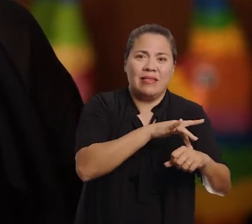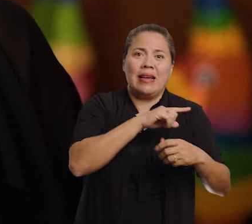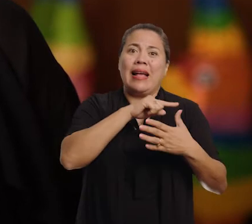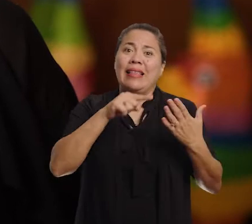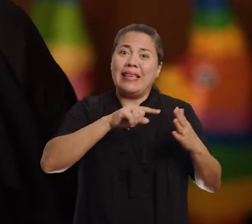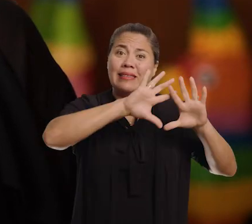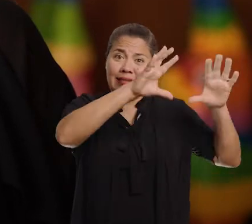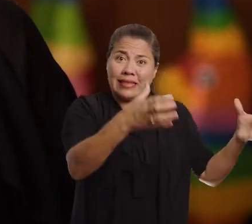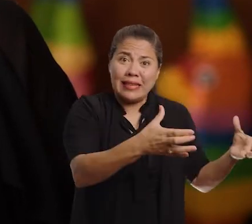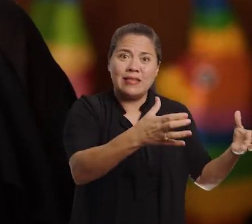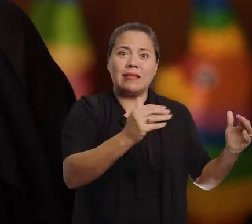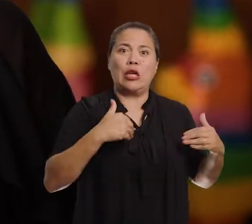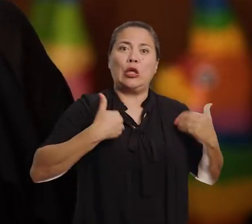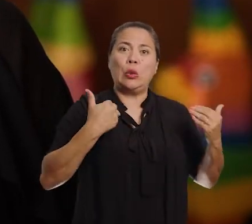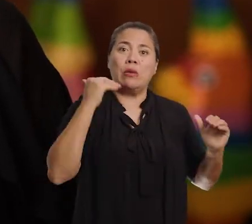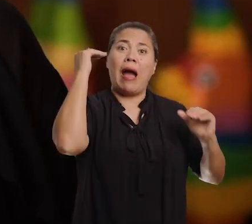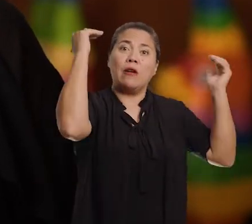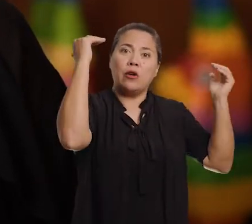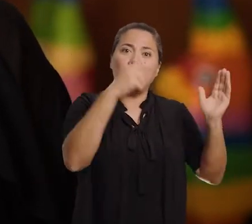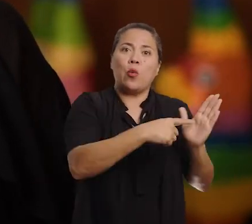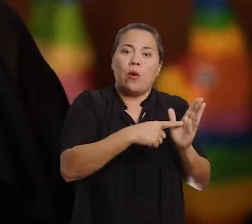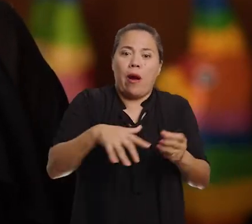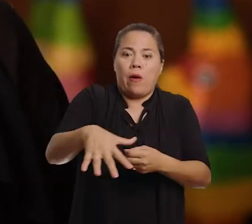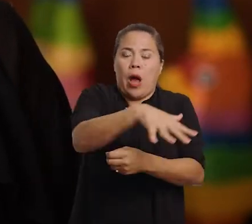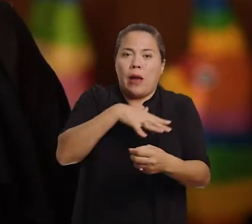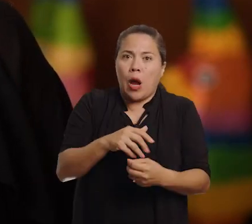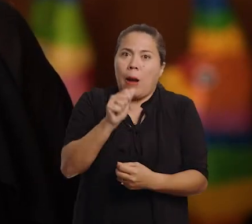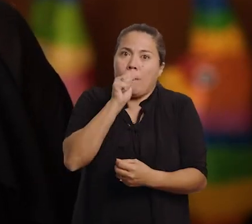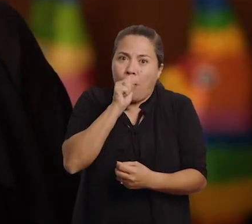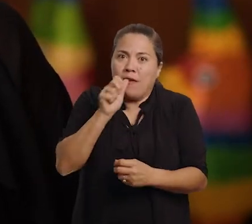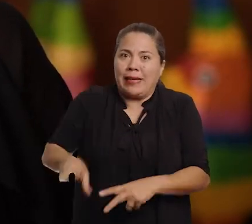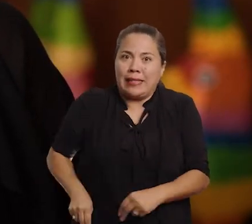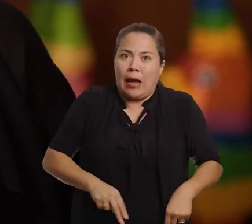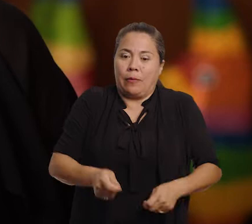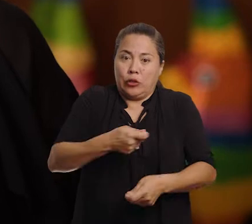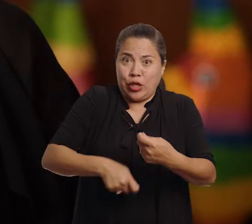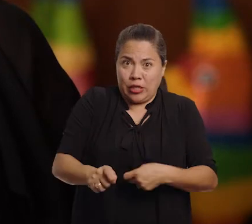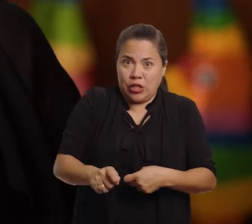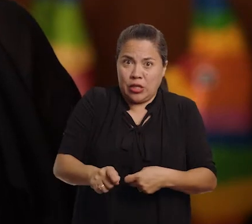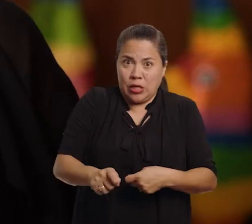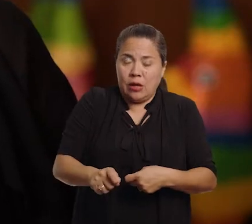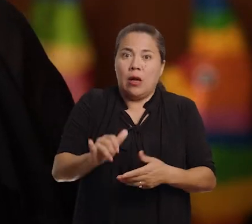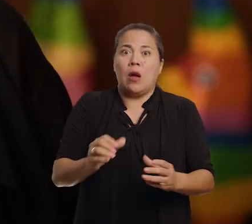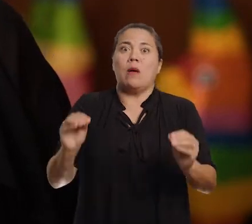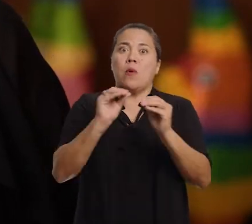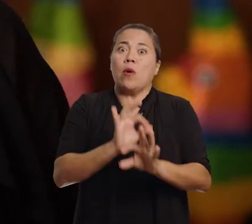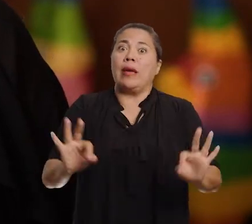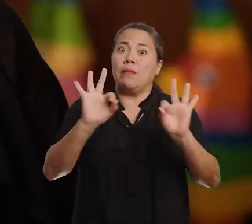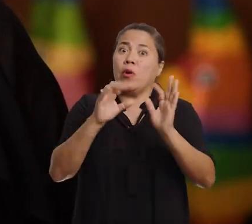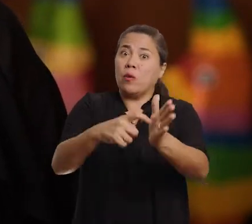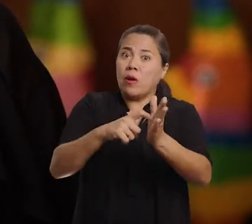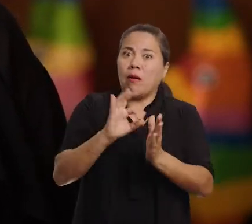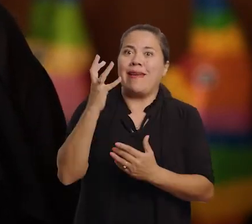These are the youth and adults with disabilities who require an area where they can be diapered in public spaces. The need becomes